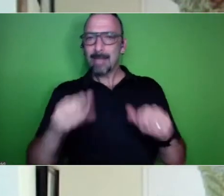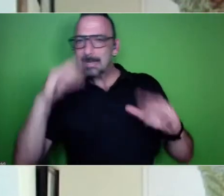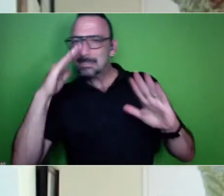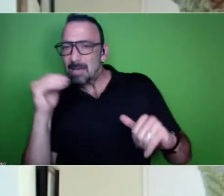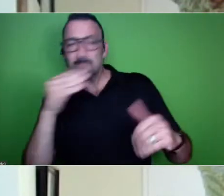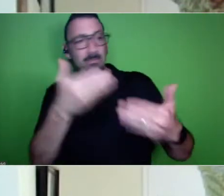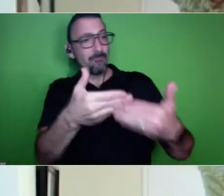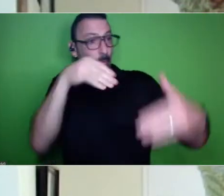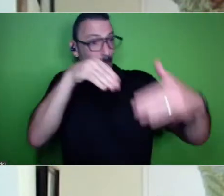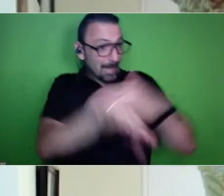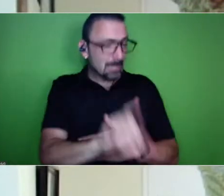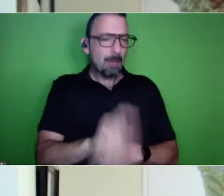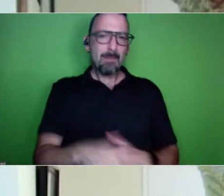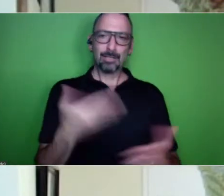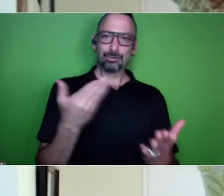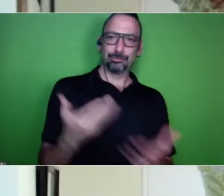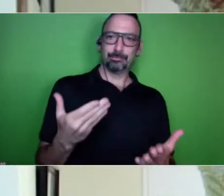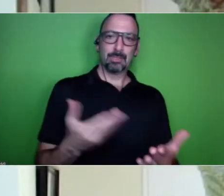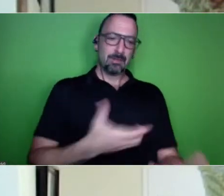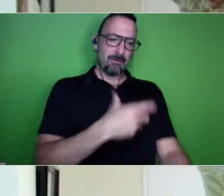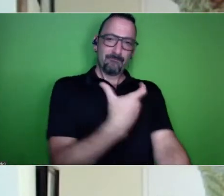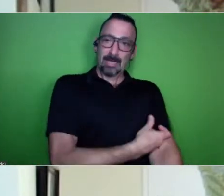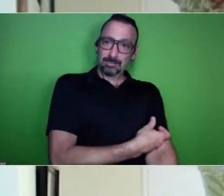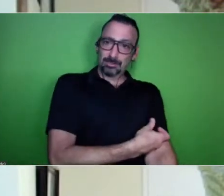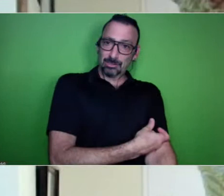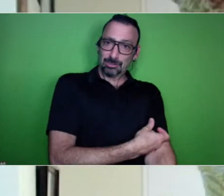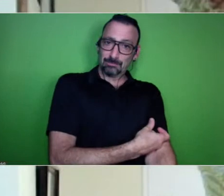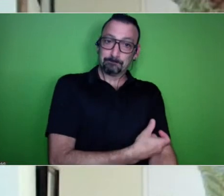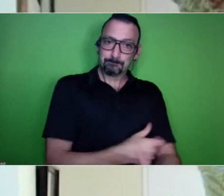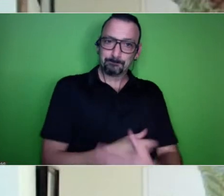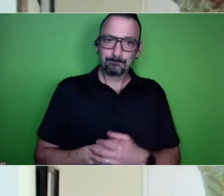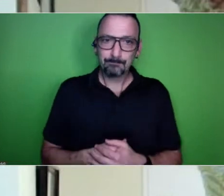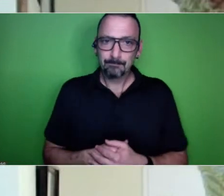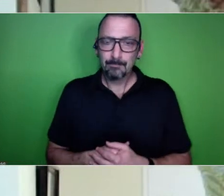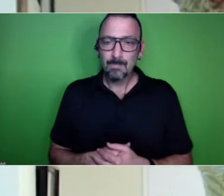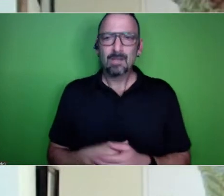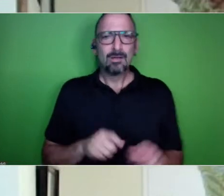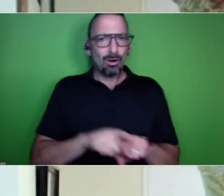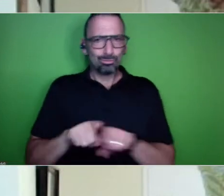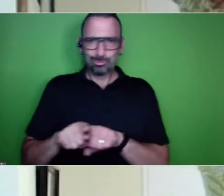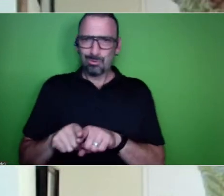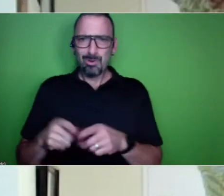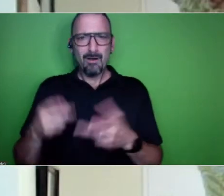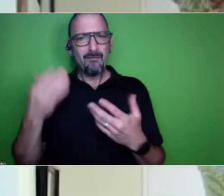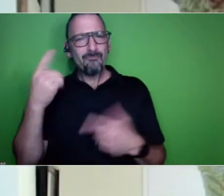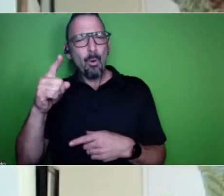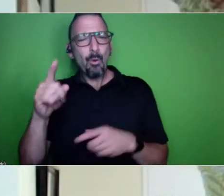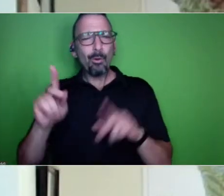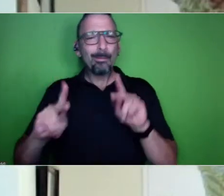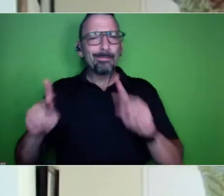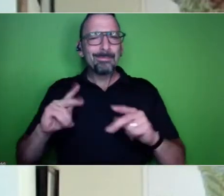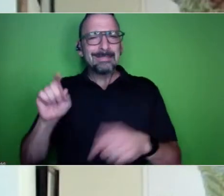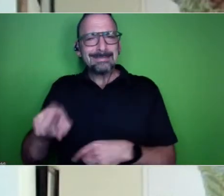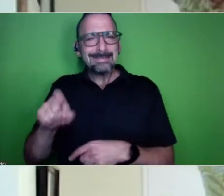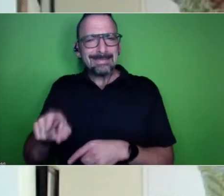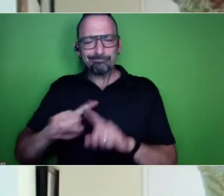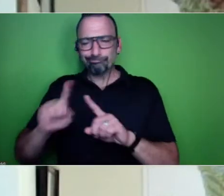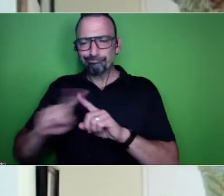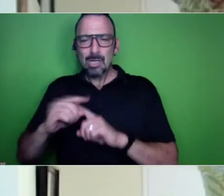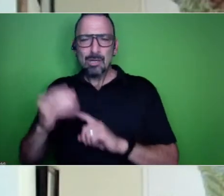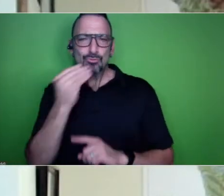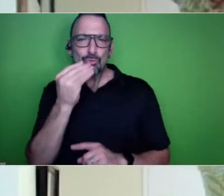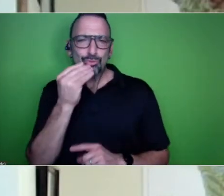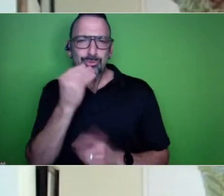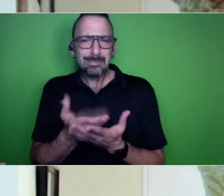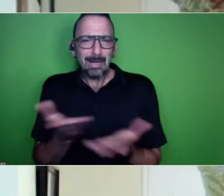labels of ingredients of nutritional value that we receive on grocery items. This has been crafted in the interest